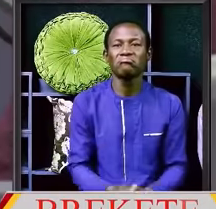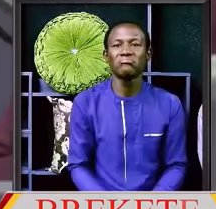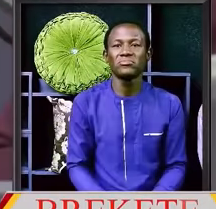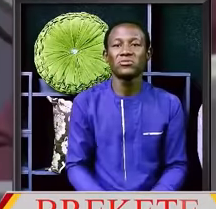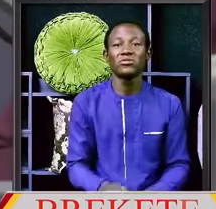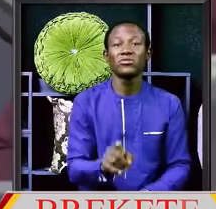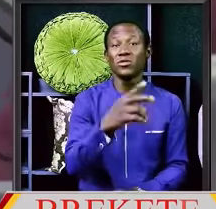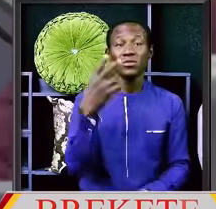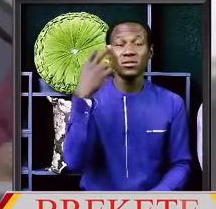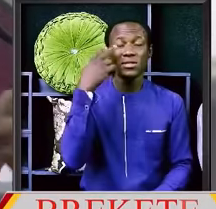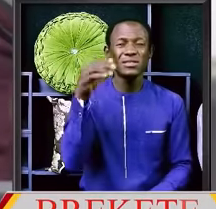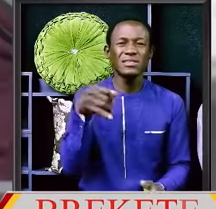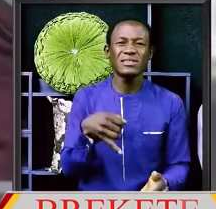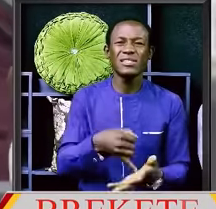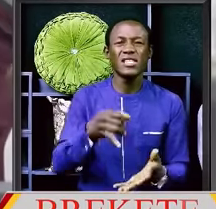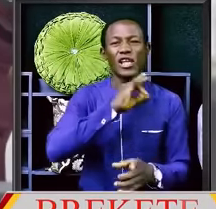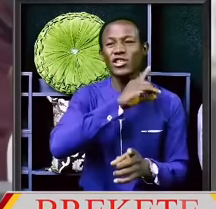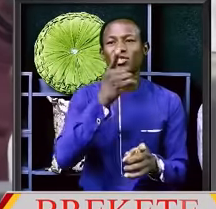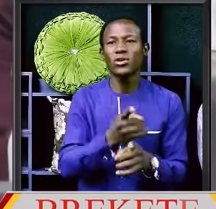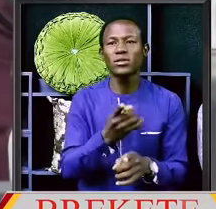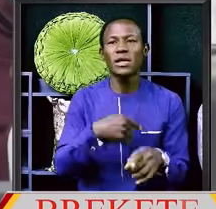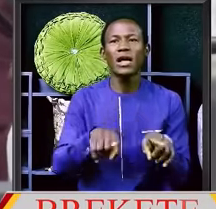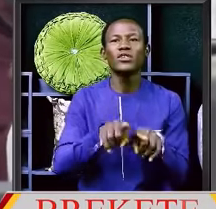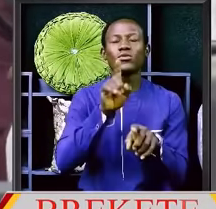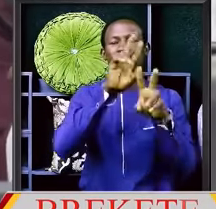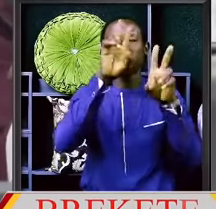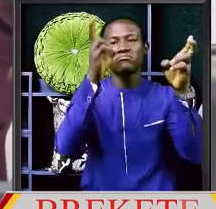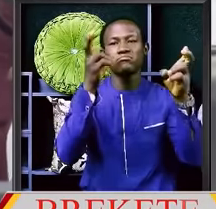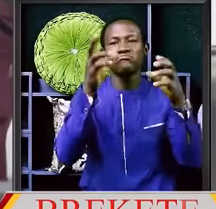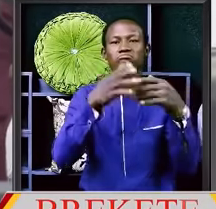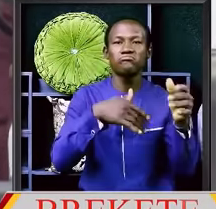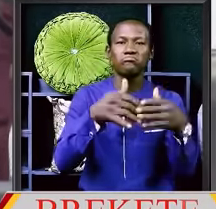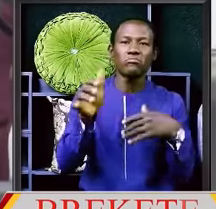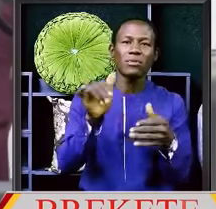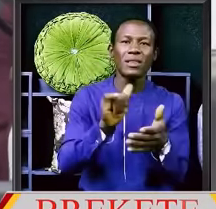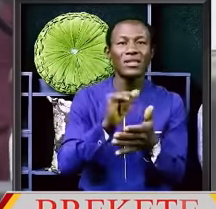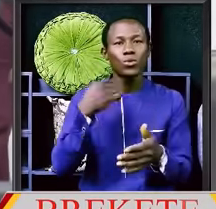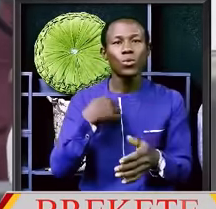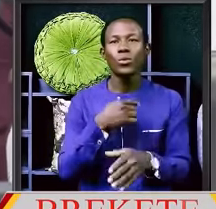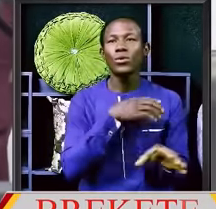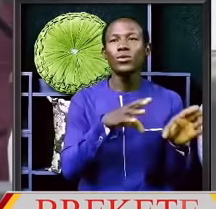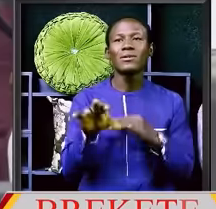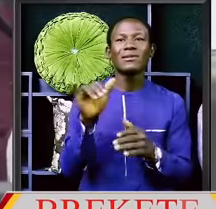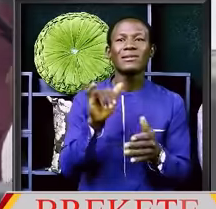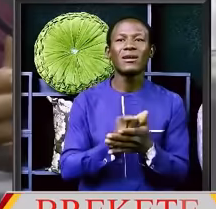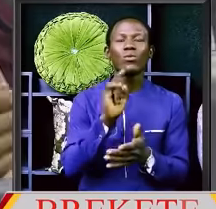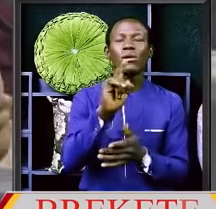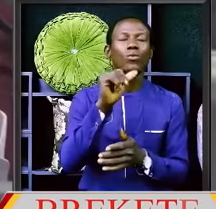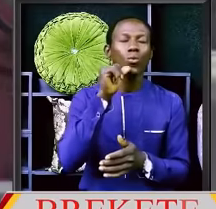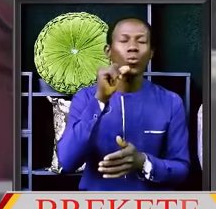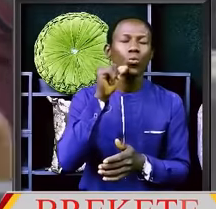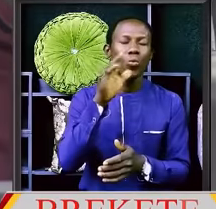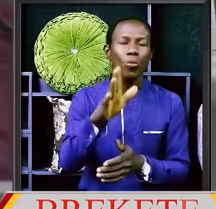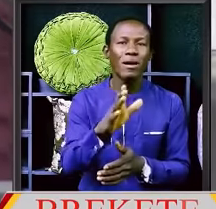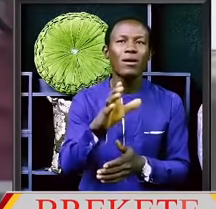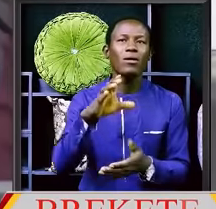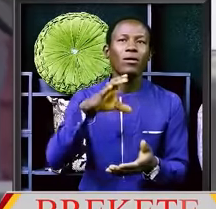You see, it's just like one case where we do, where one woman husband died